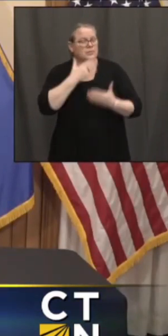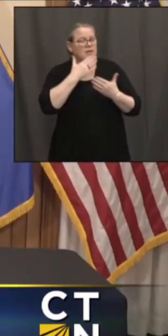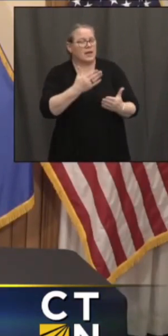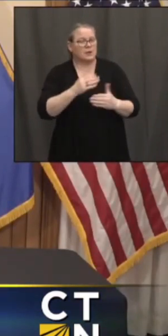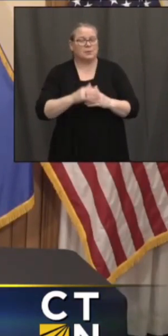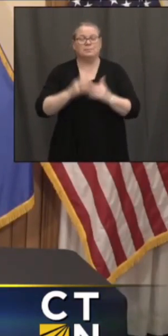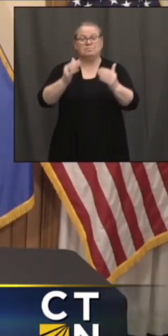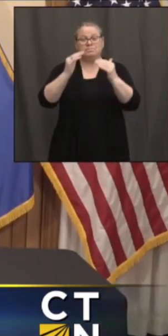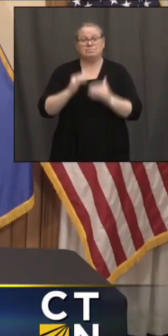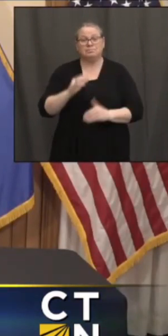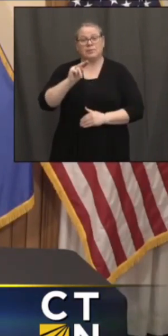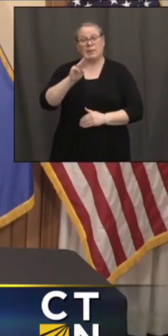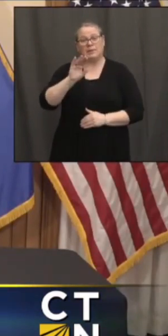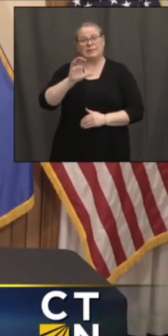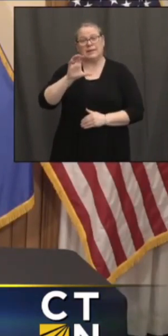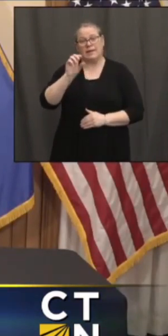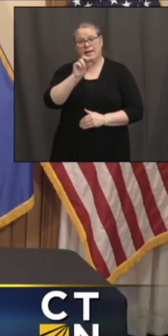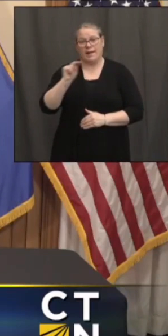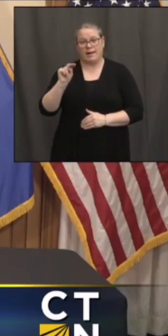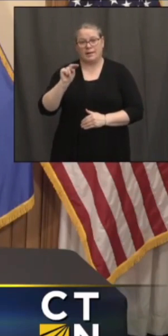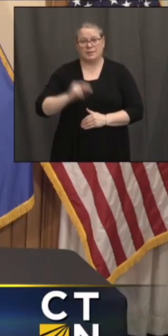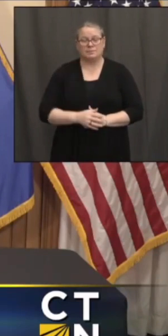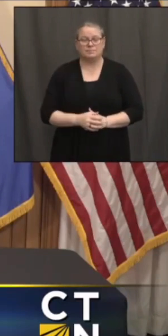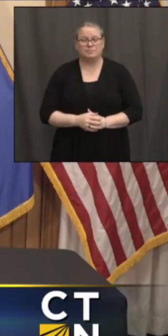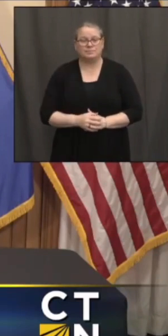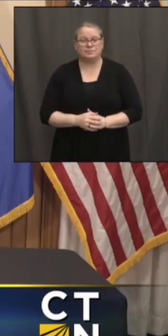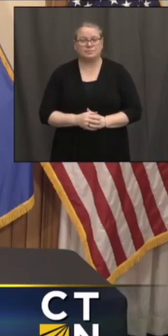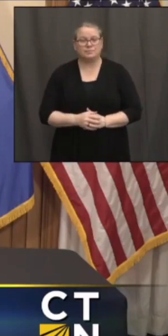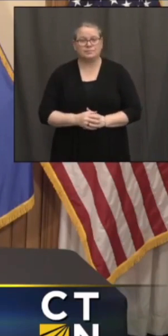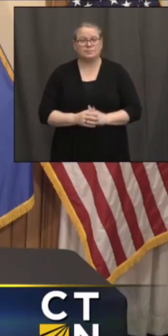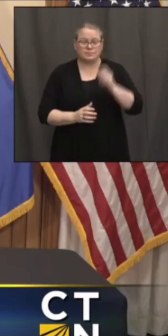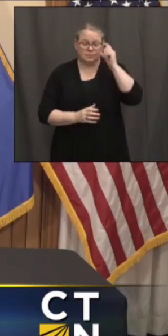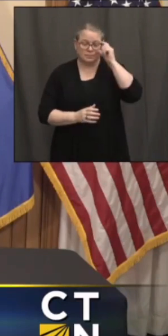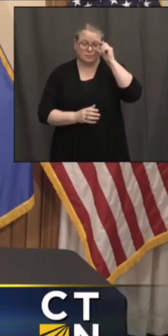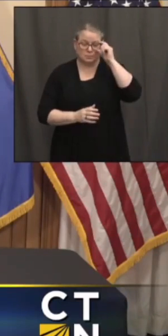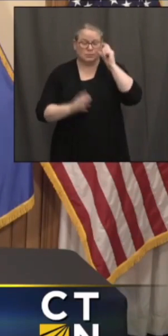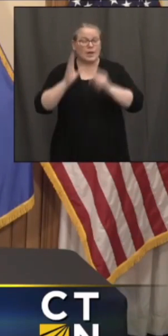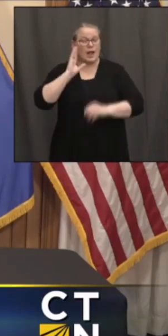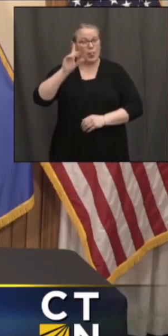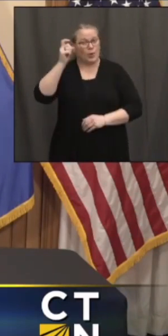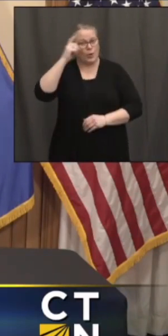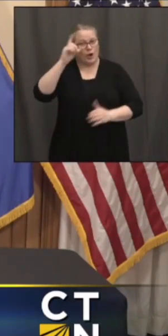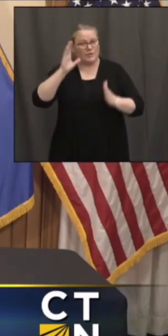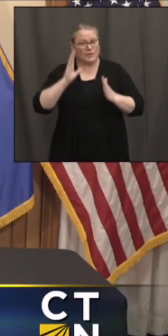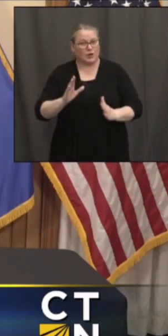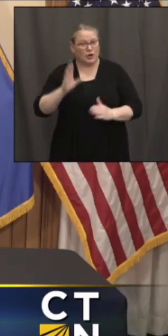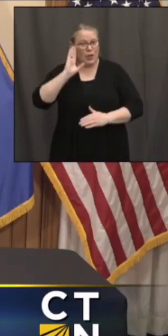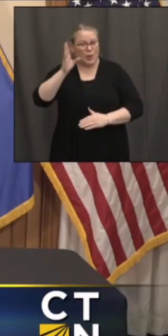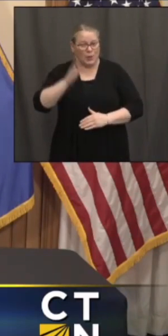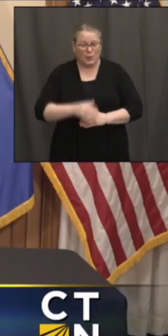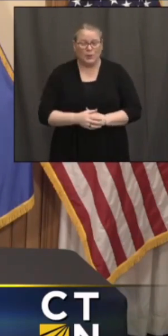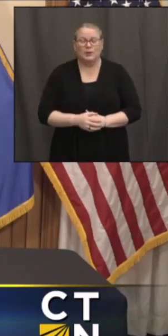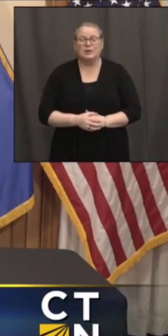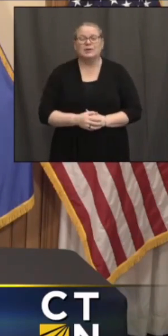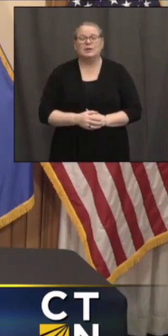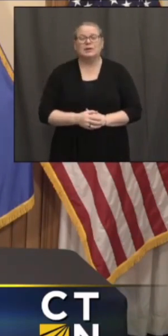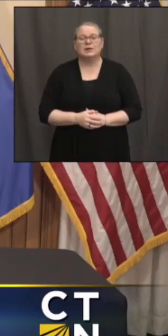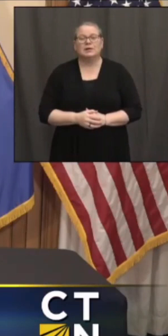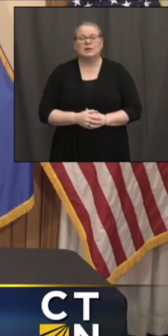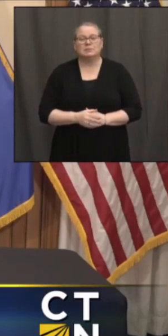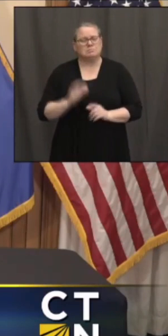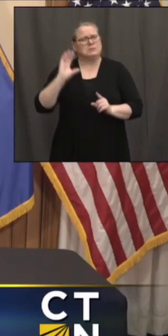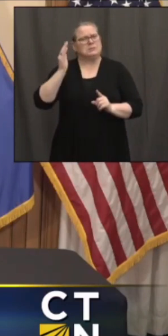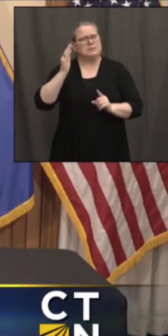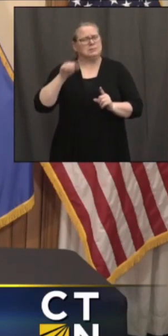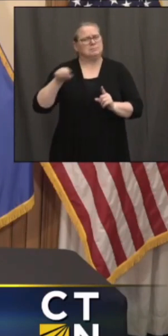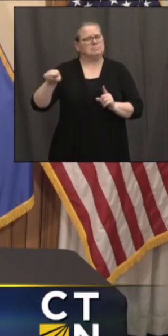NBC Connecticut. Hi, Governor. Matt Austin with NBC Connecticut. Hello. It was looking like the 8 people who